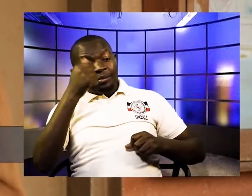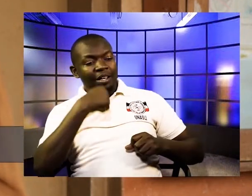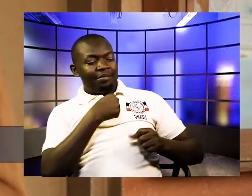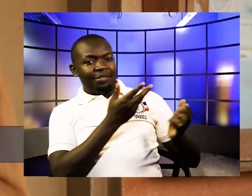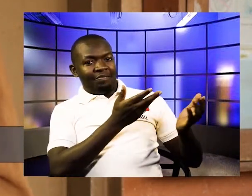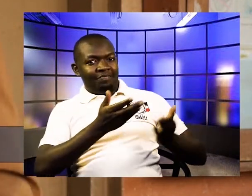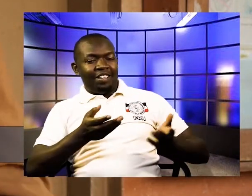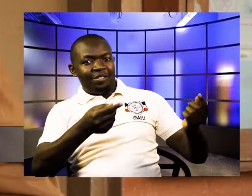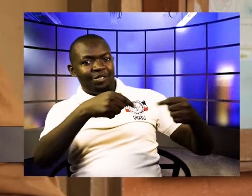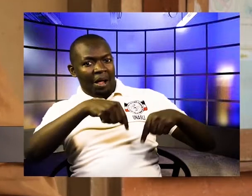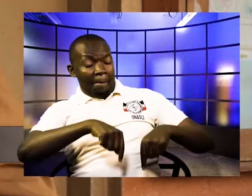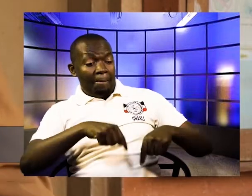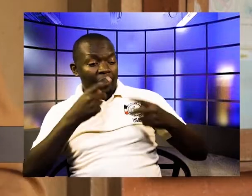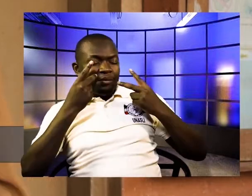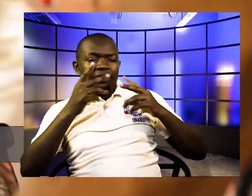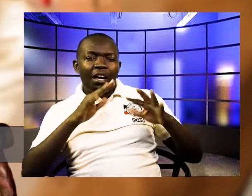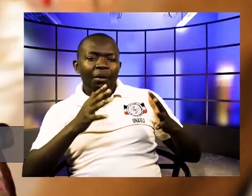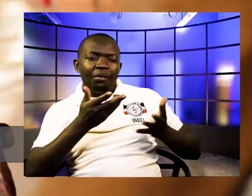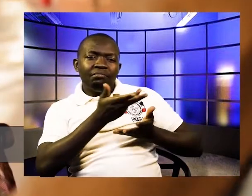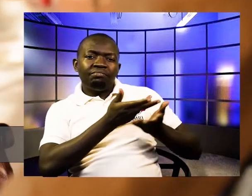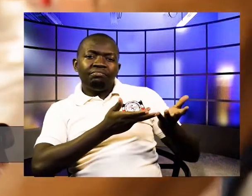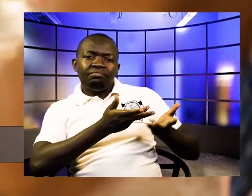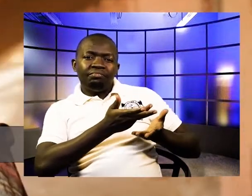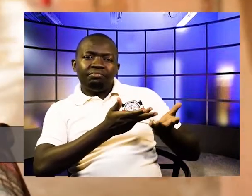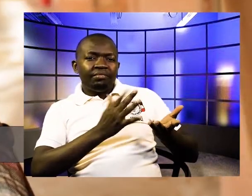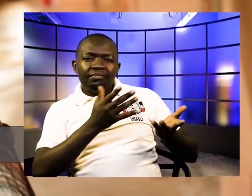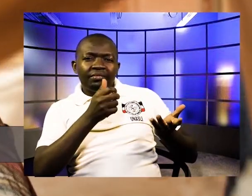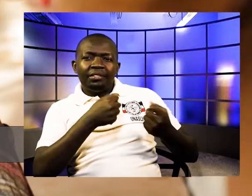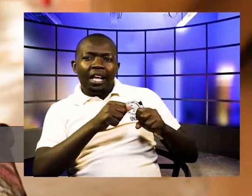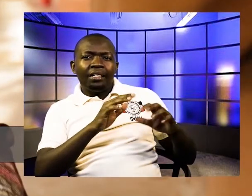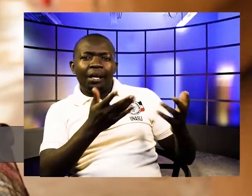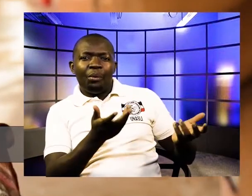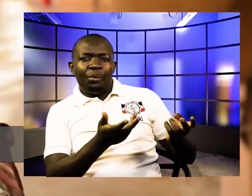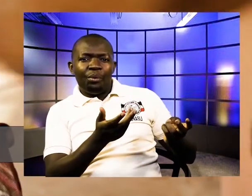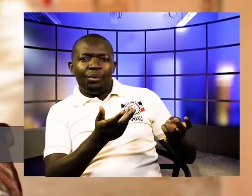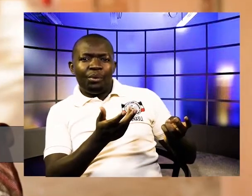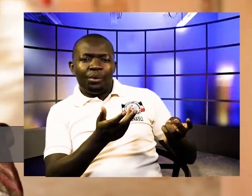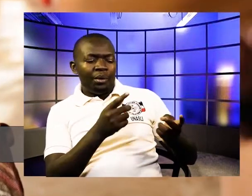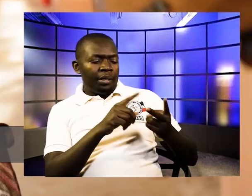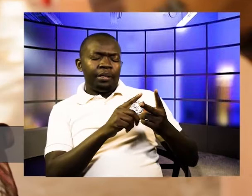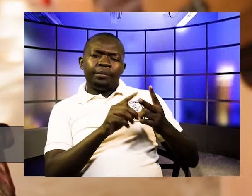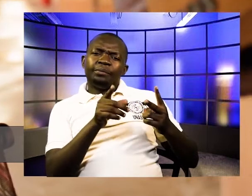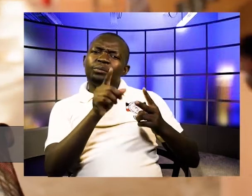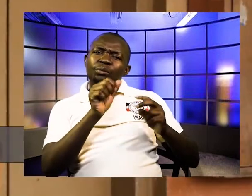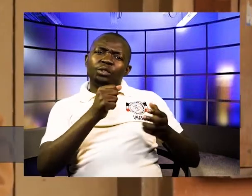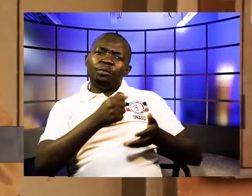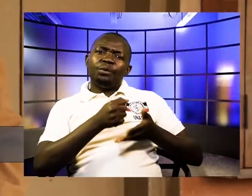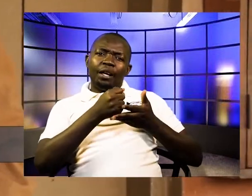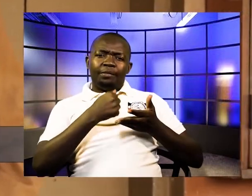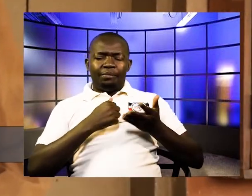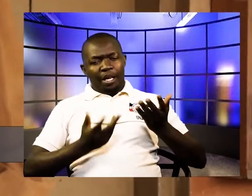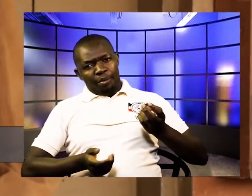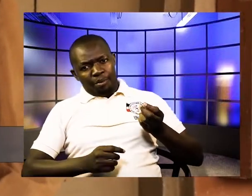nkuyise tulabe engeri gye tugenda okukikolamu tugenda kukola tutya na ngeri ki gy'oyinza okunnyambamu